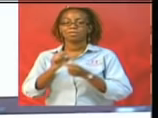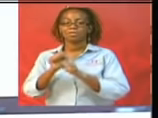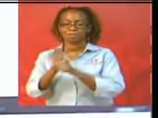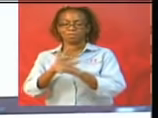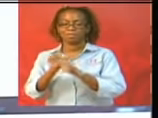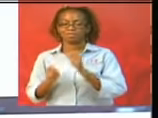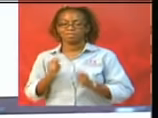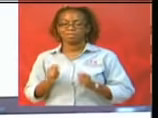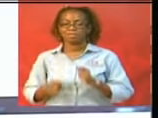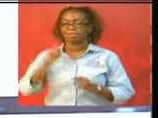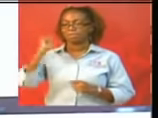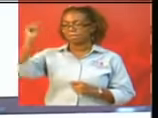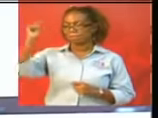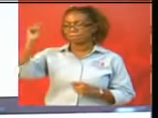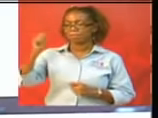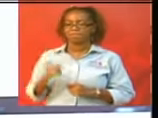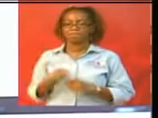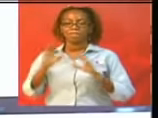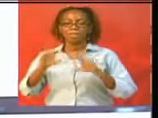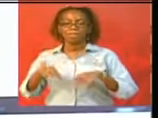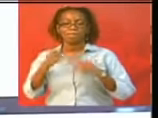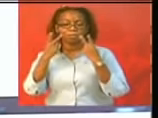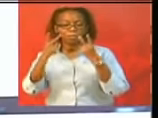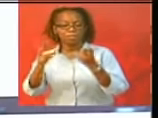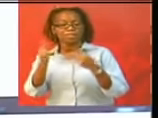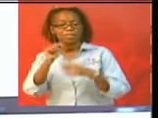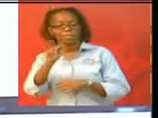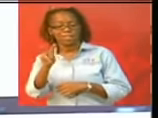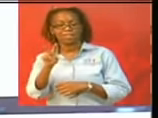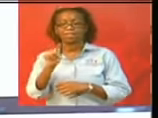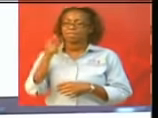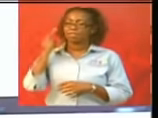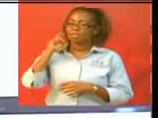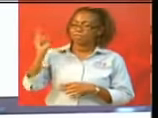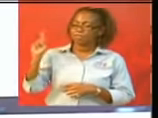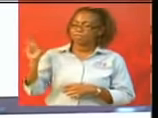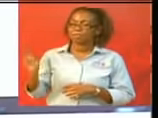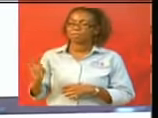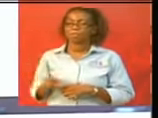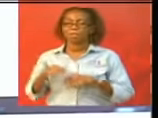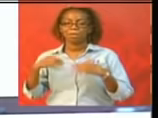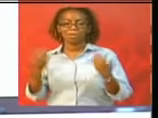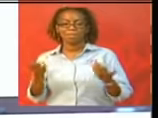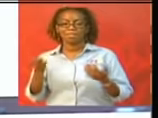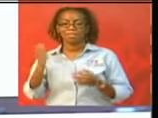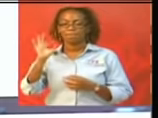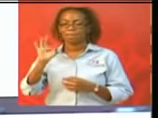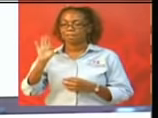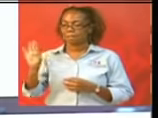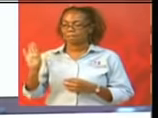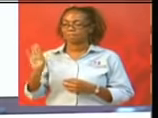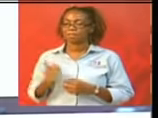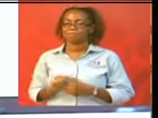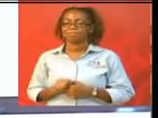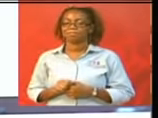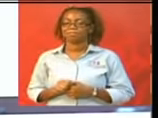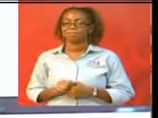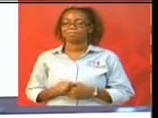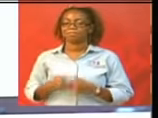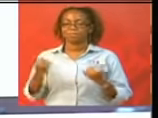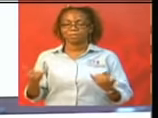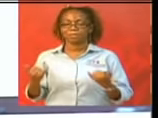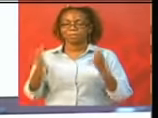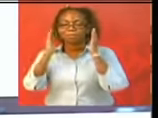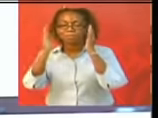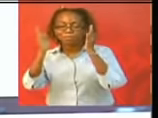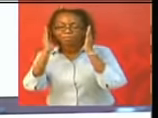We're bringing you live coverage on TTT, Talk City 91.1 FM, and on Facebook at TTT Live Online. We go now